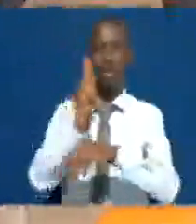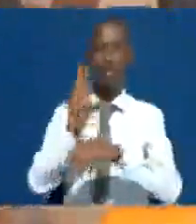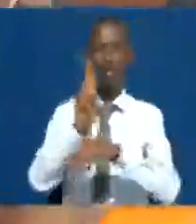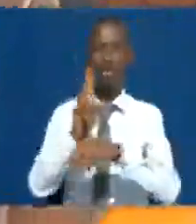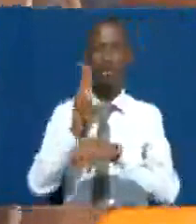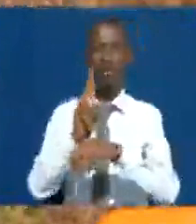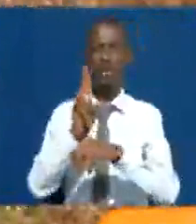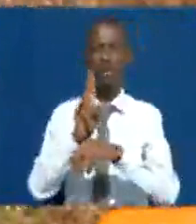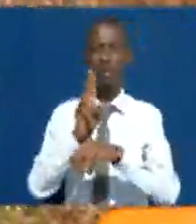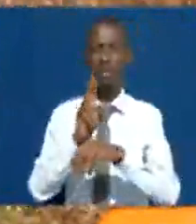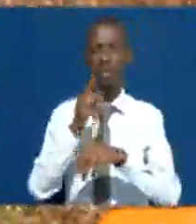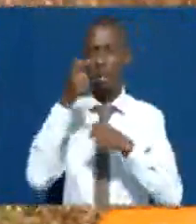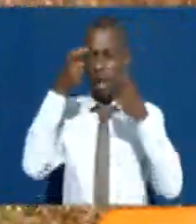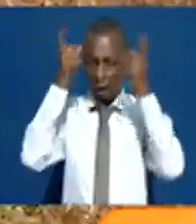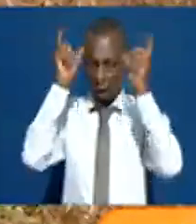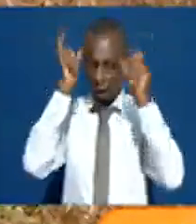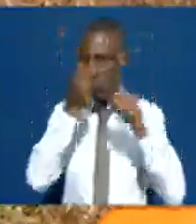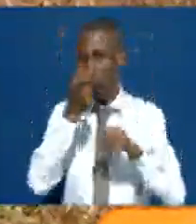plows.